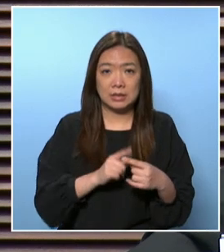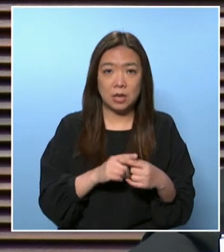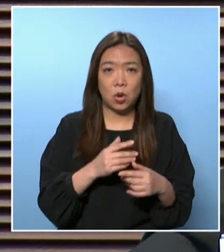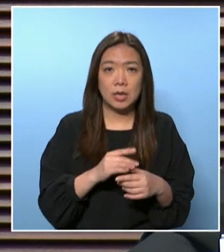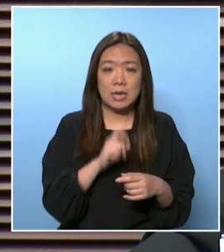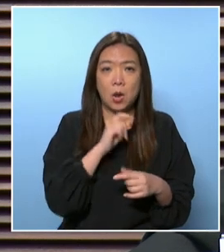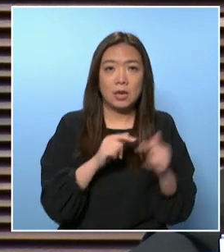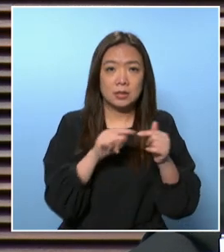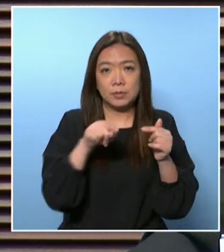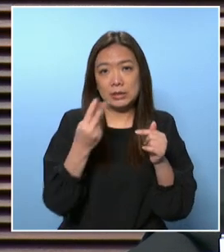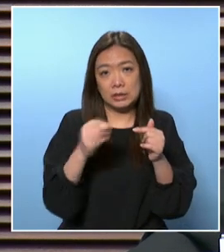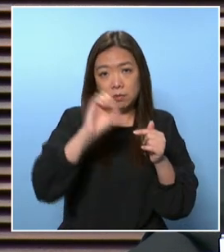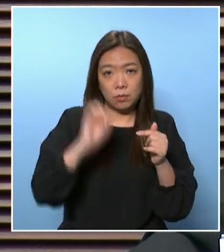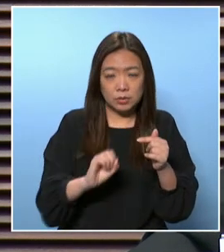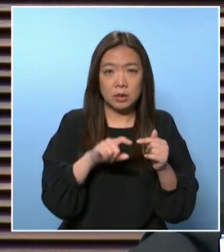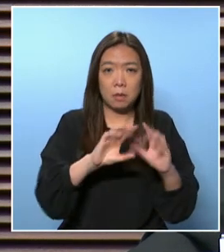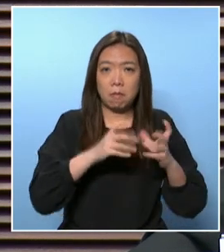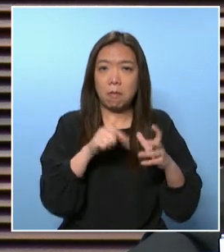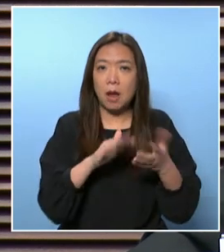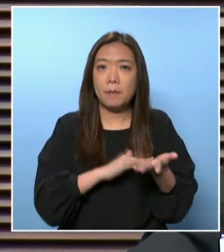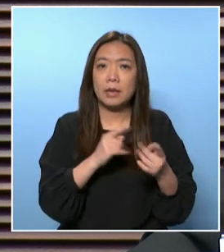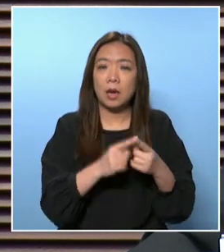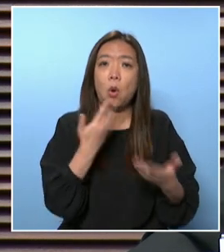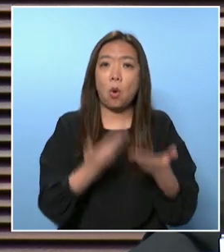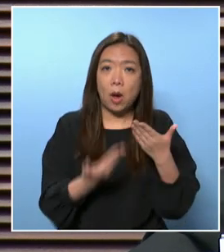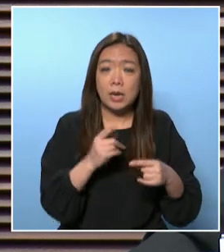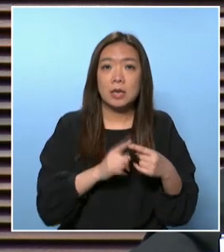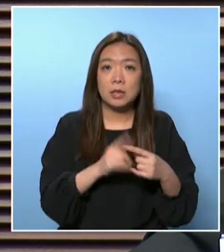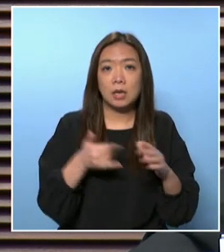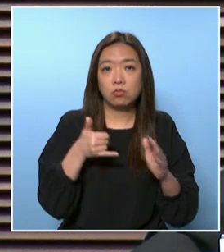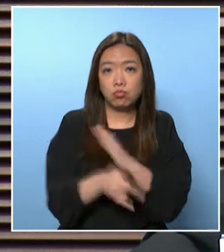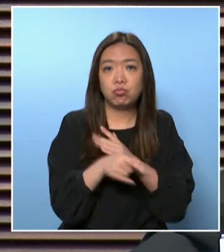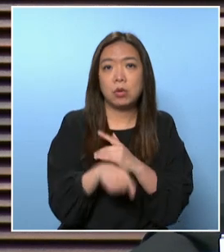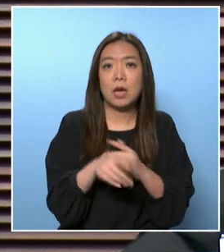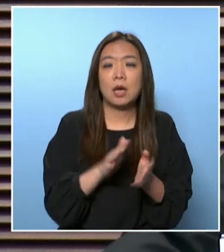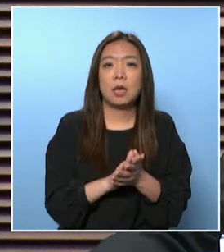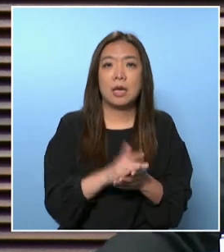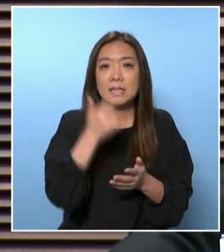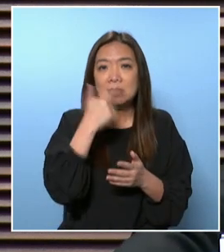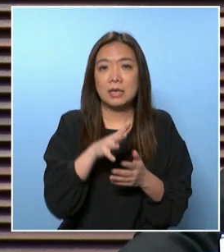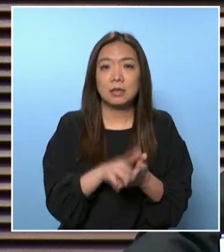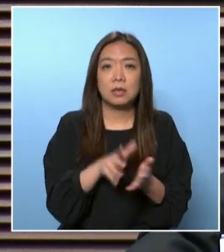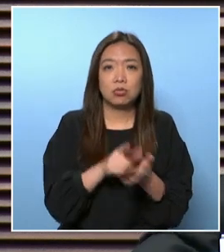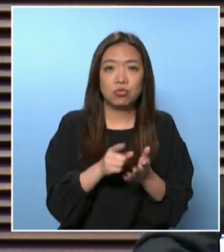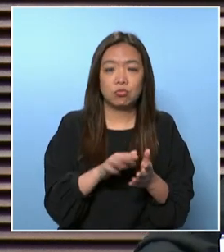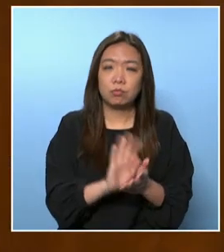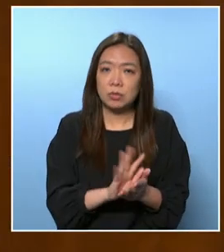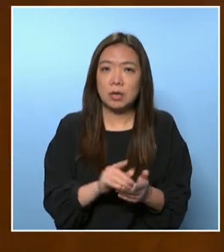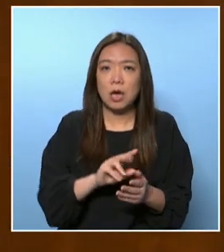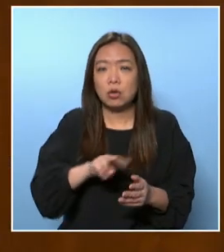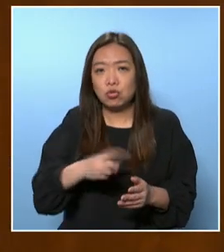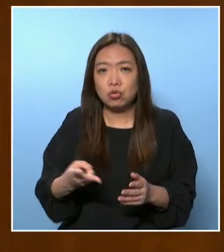but we believe that the narrowing upstream strategy will be able to intercept 10